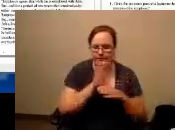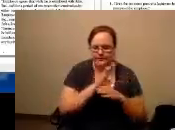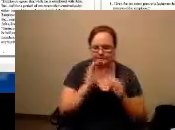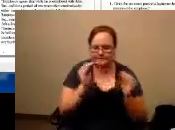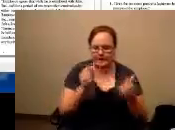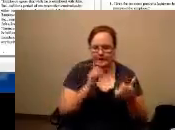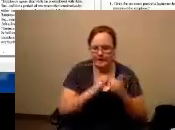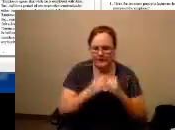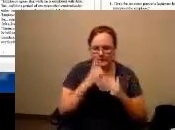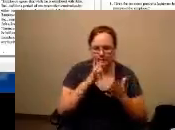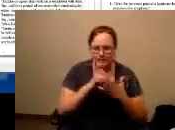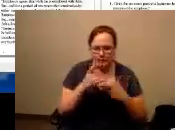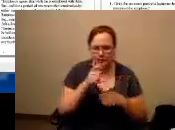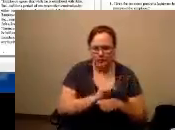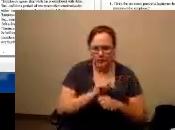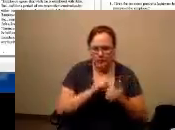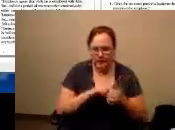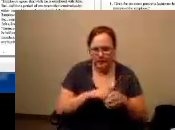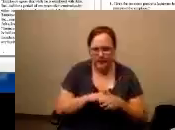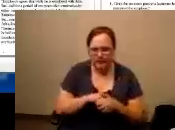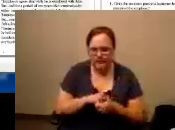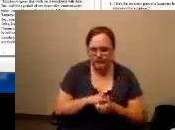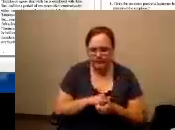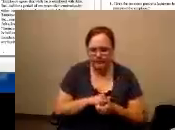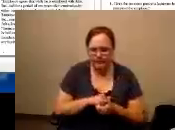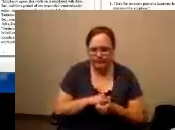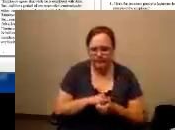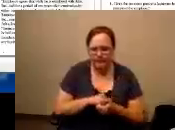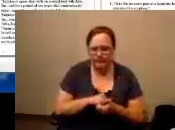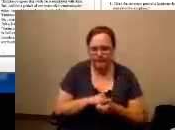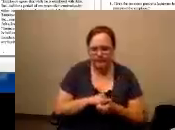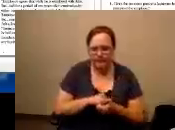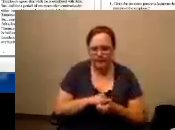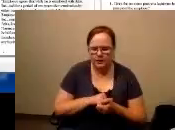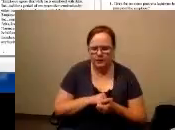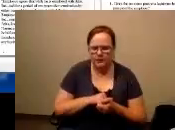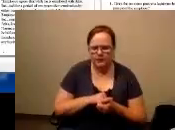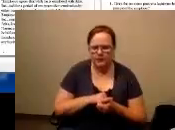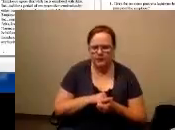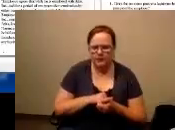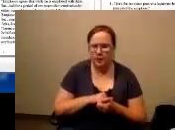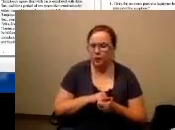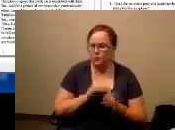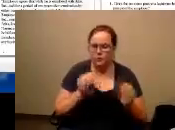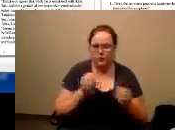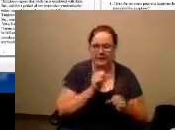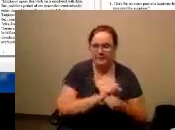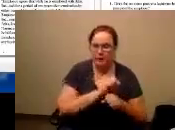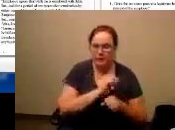will be dealing with. Classic case is that the former employer